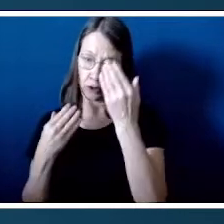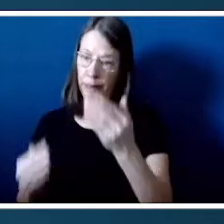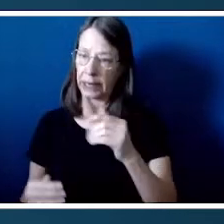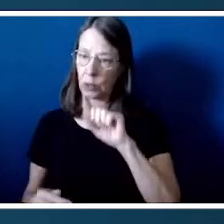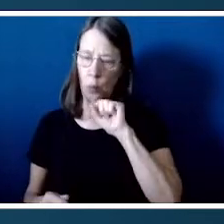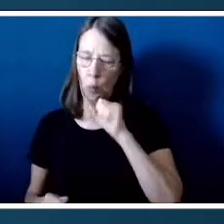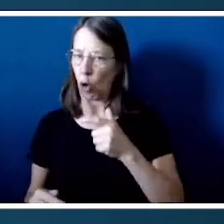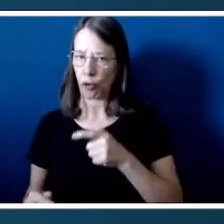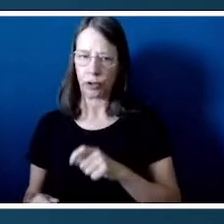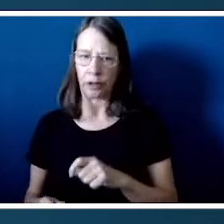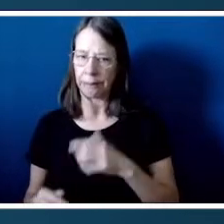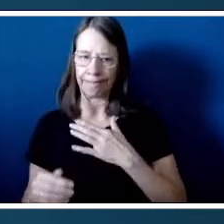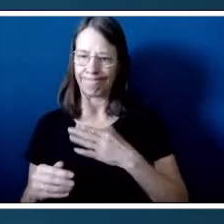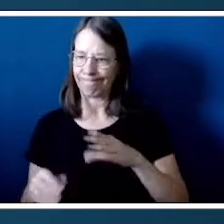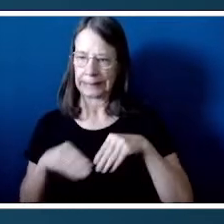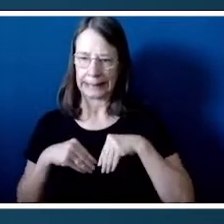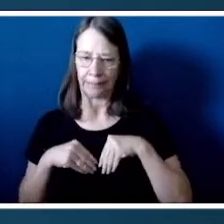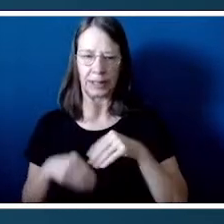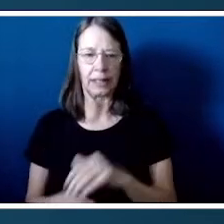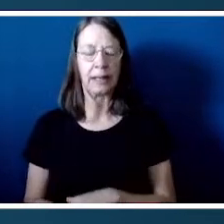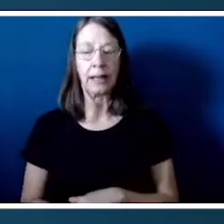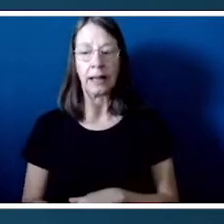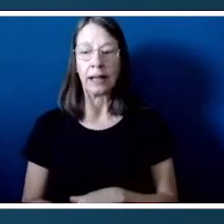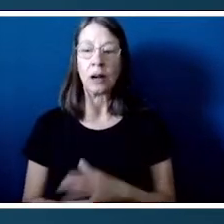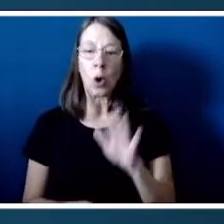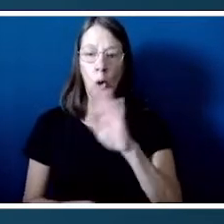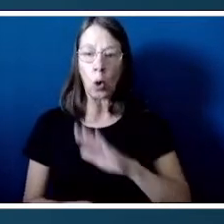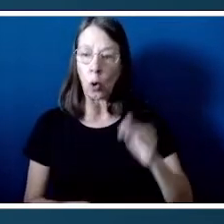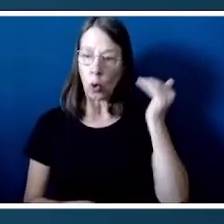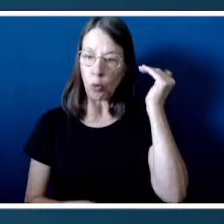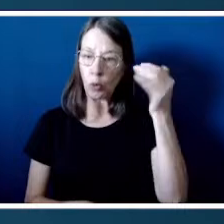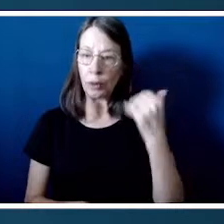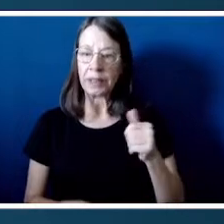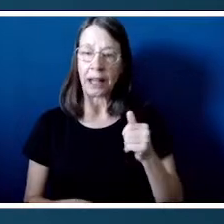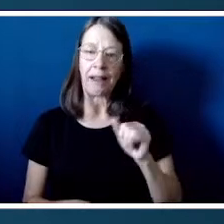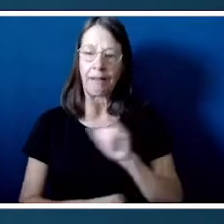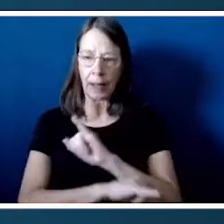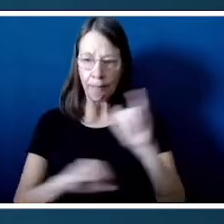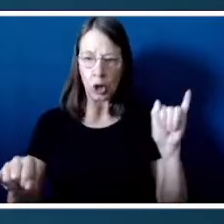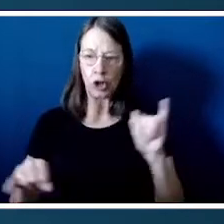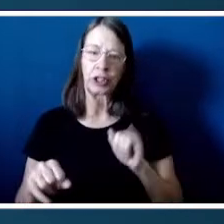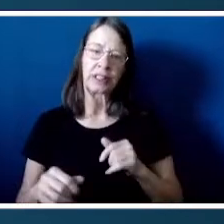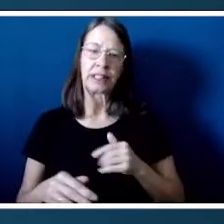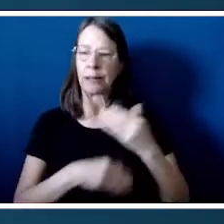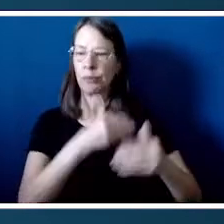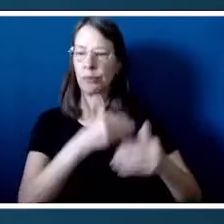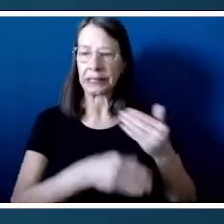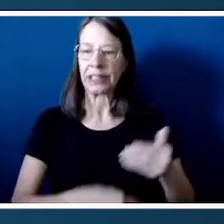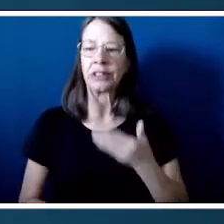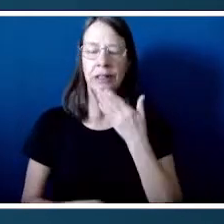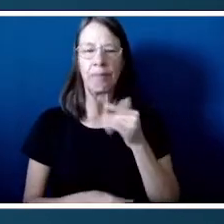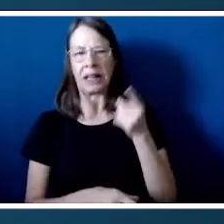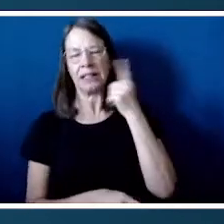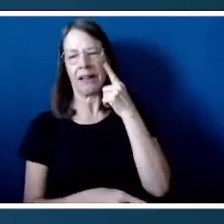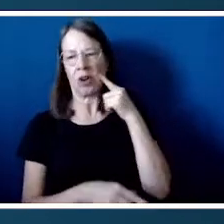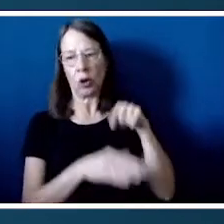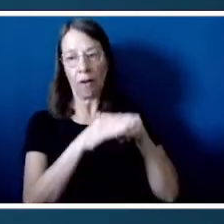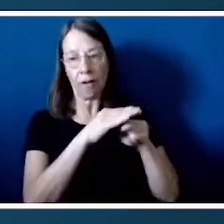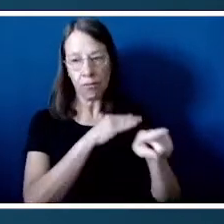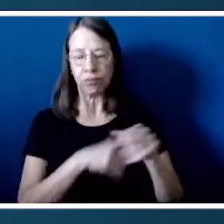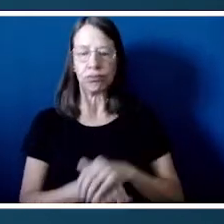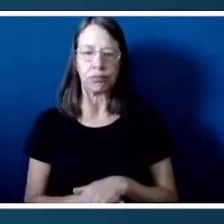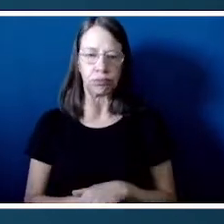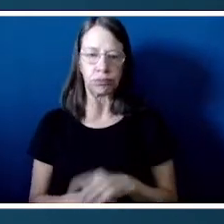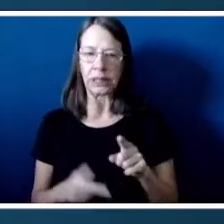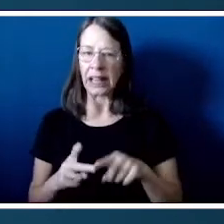have instructions on emergency procedures. Please note these and ask our staff if you have any questions on this or any other issues. We can